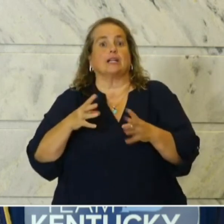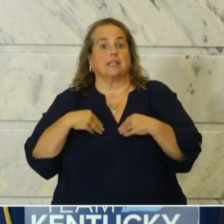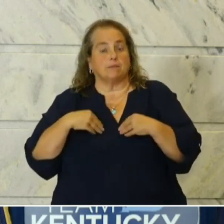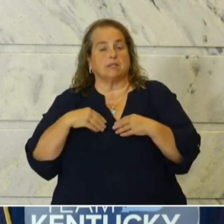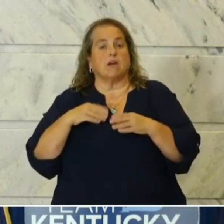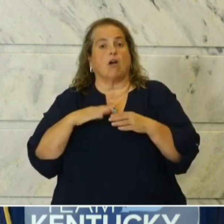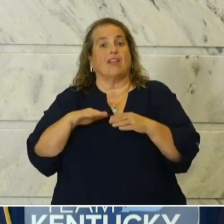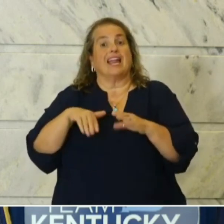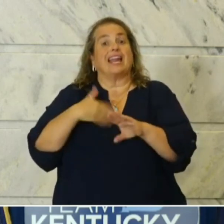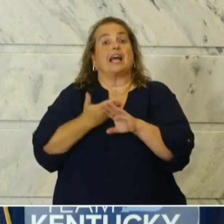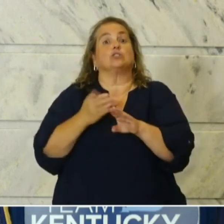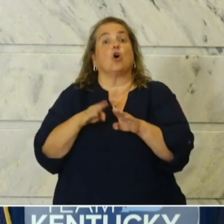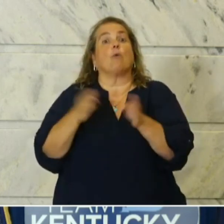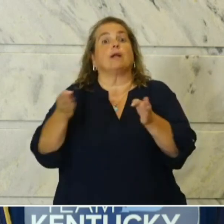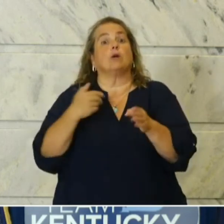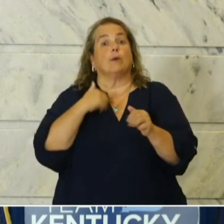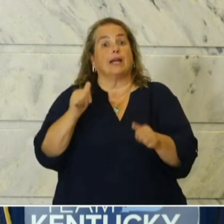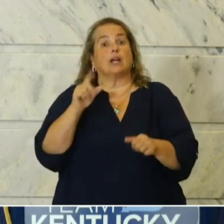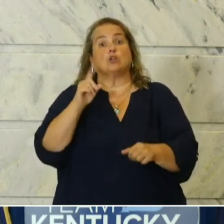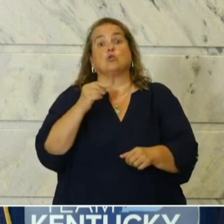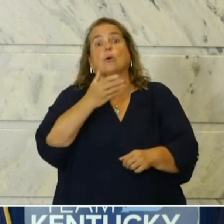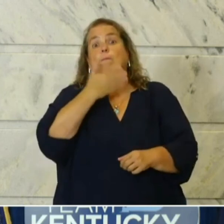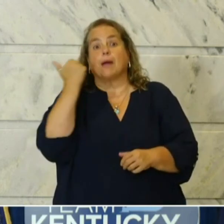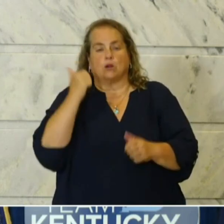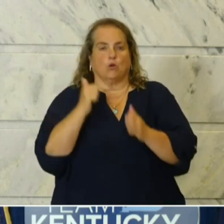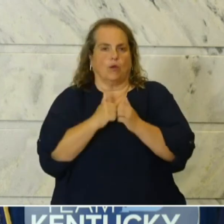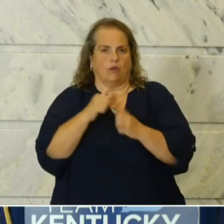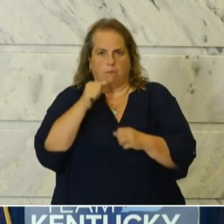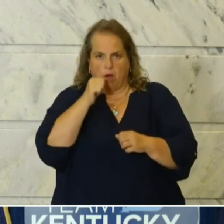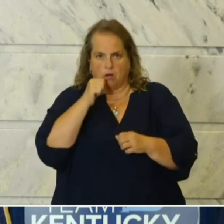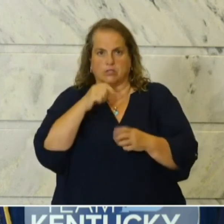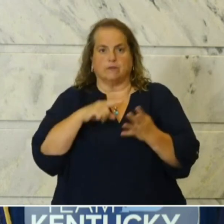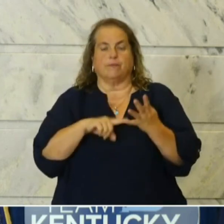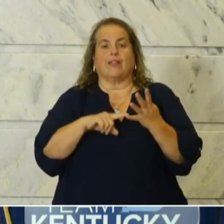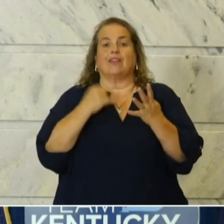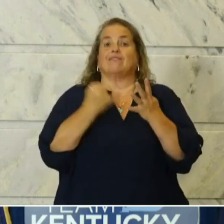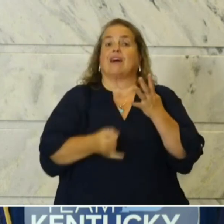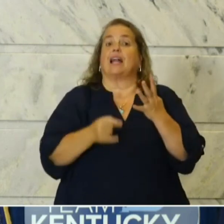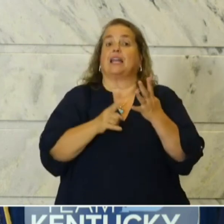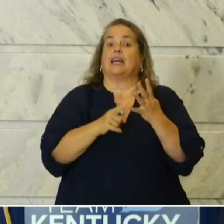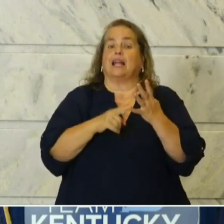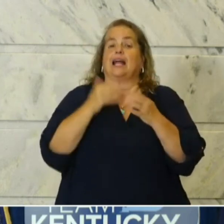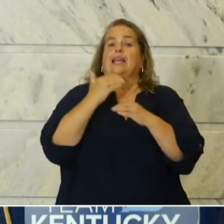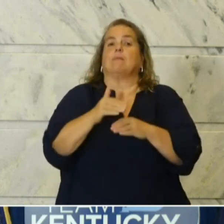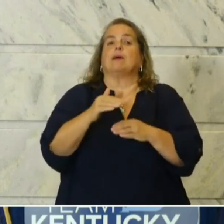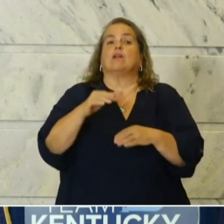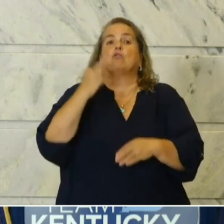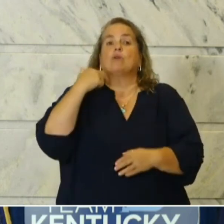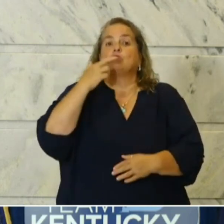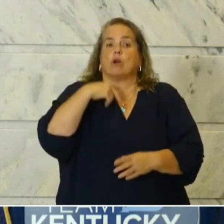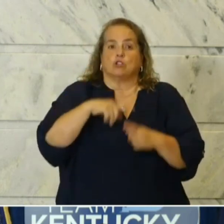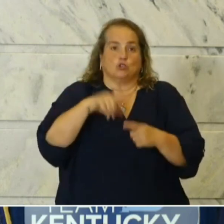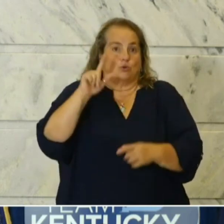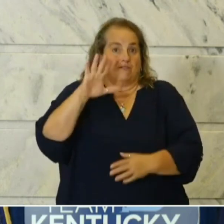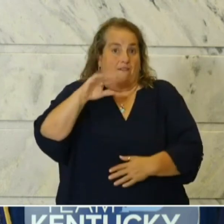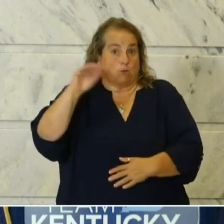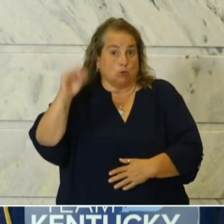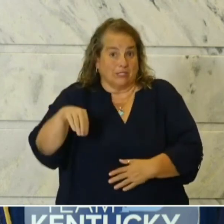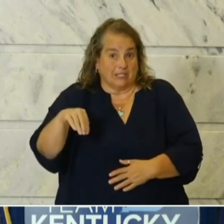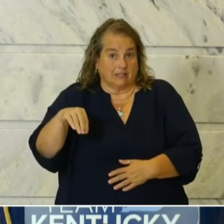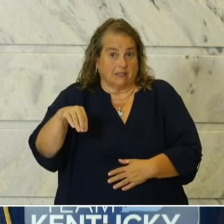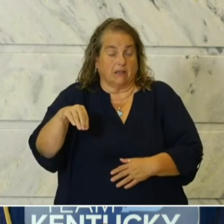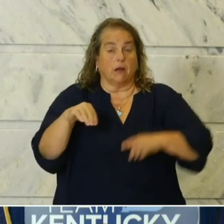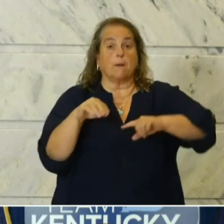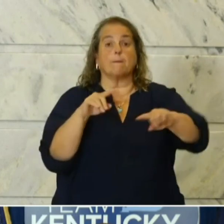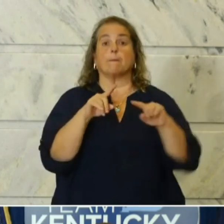better, and that should be on our end too. And finally, limiting indoor capacity of restaurants to 25%,